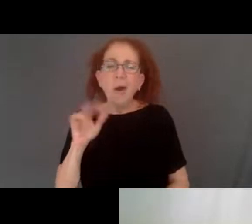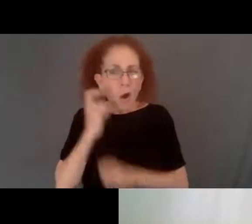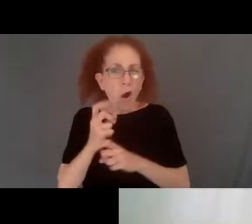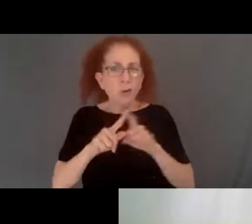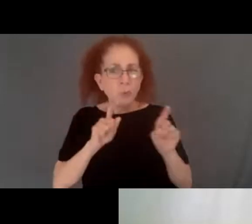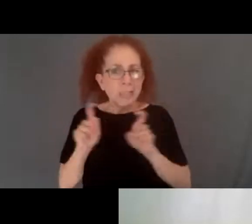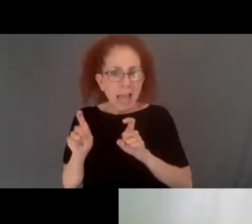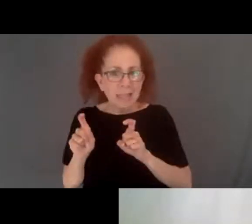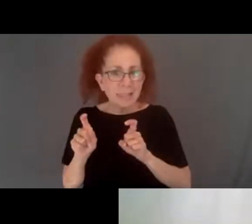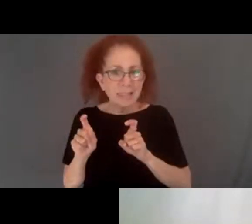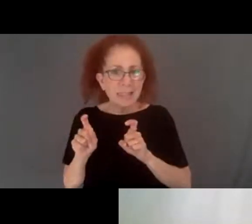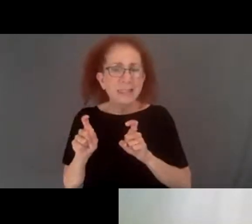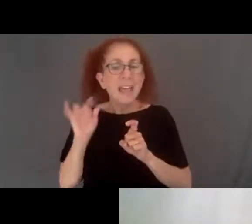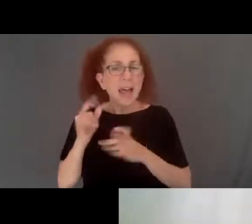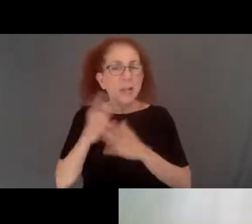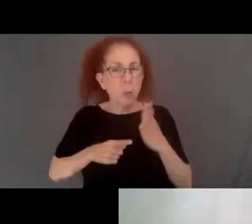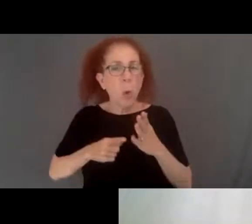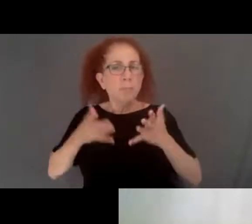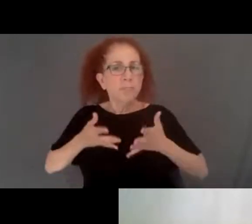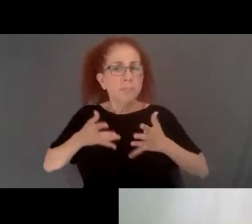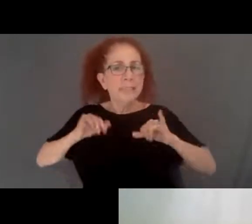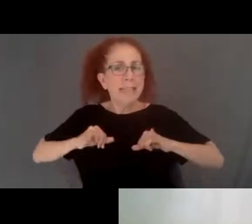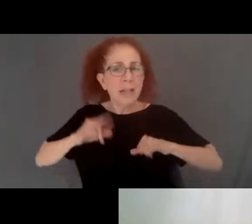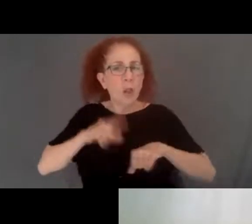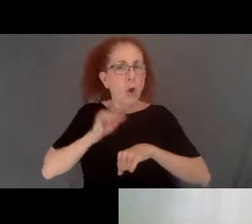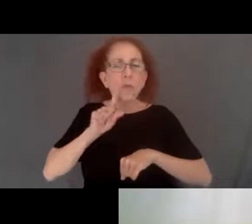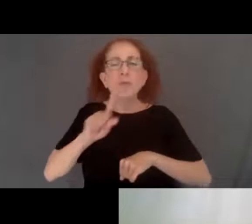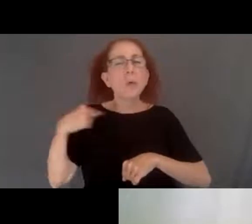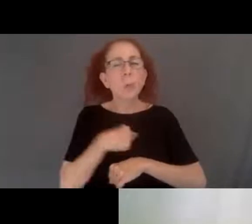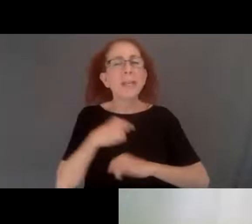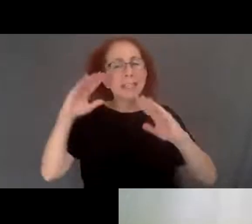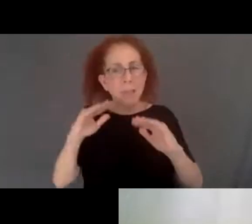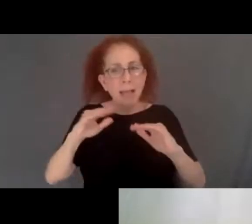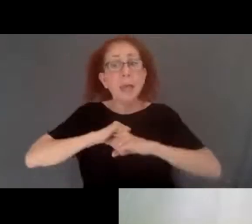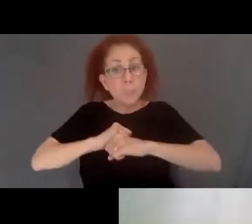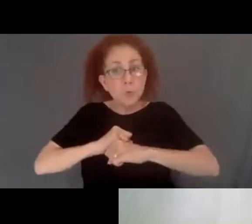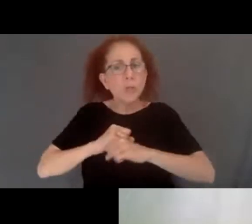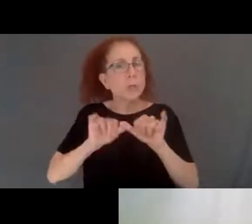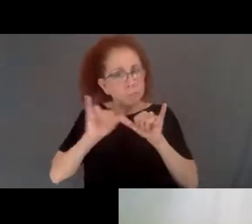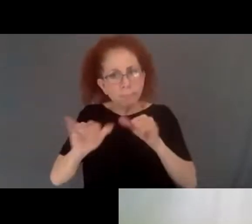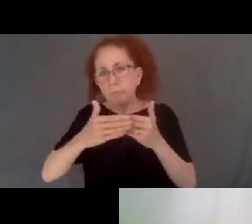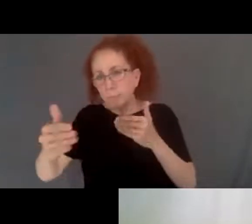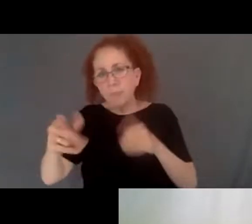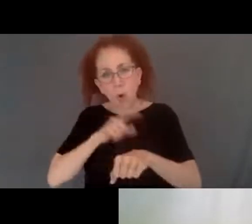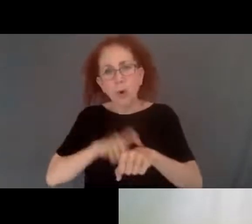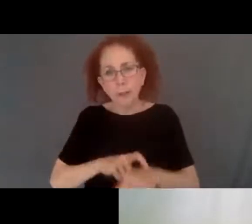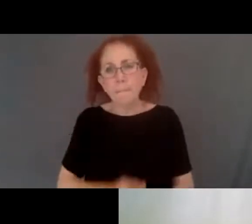are the ones that stick around longer. So we really expect immunity to stick around for a while in most